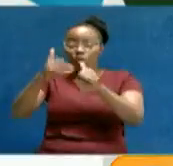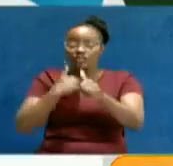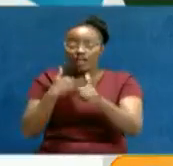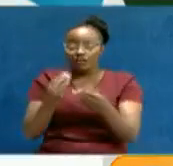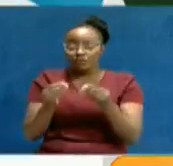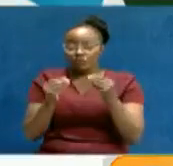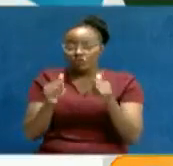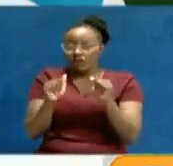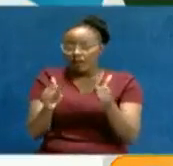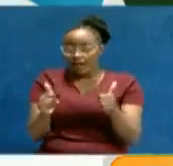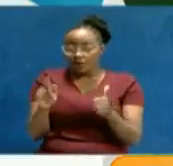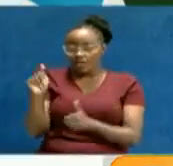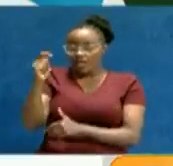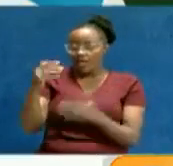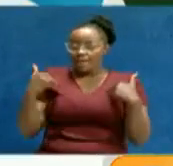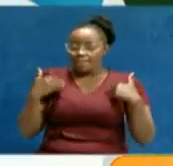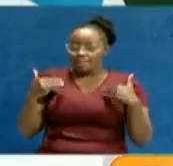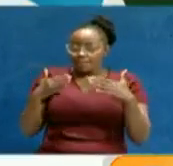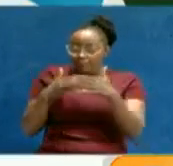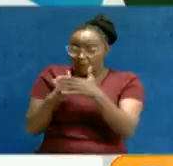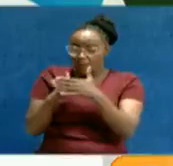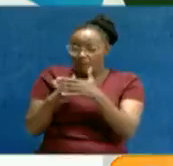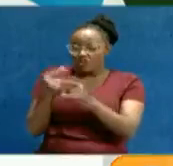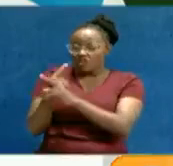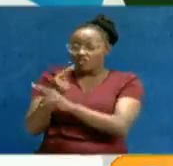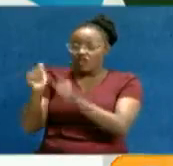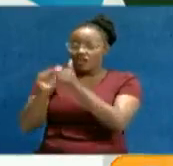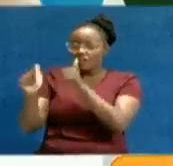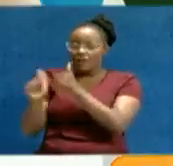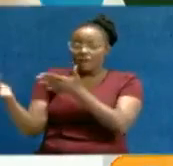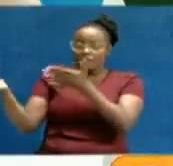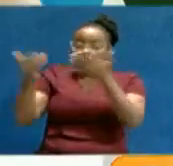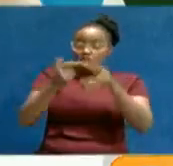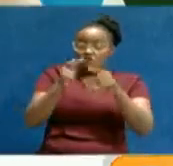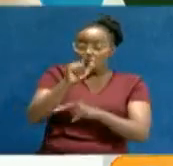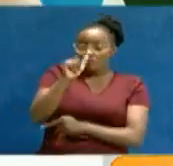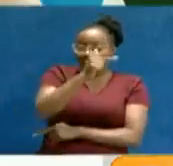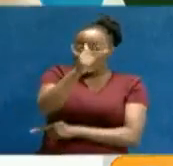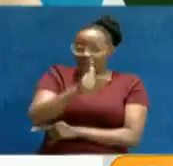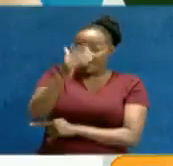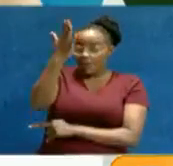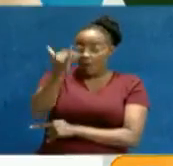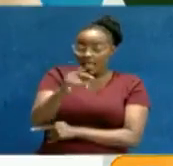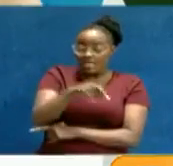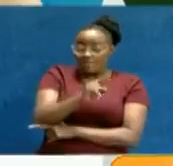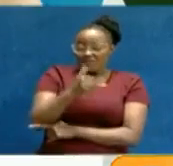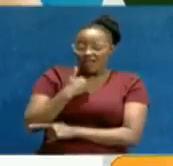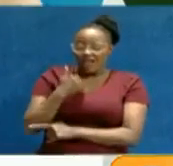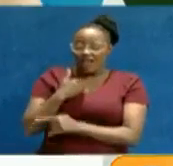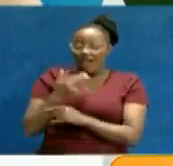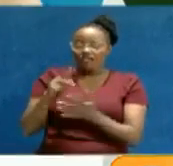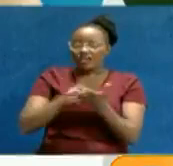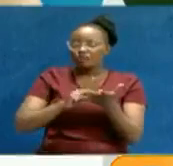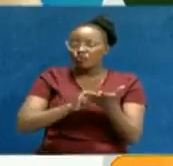determination. Recently, Kenya denied entrance of tons of maize imported from Tanzania on reason that they contained high